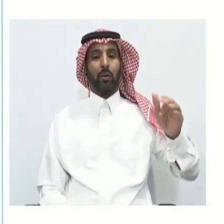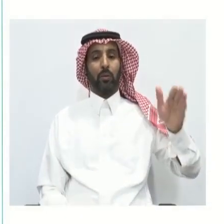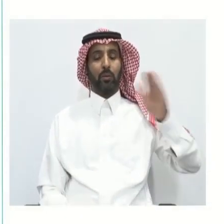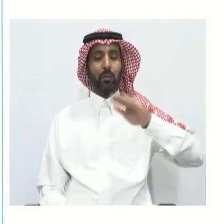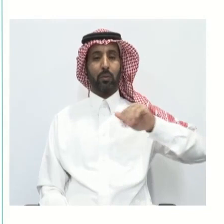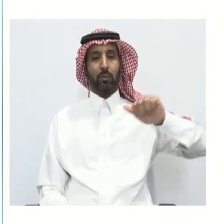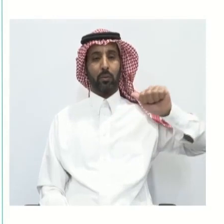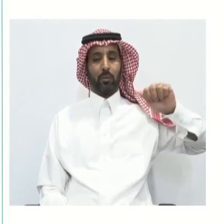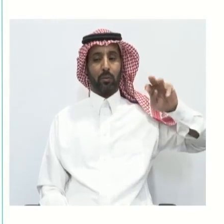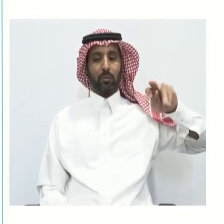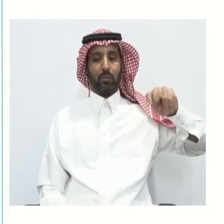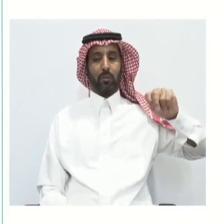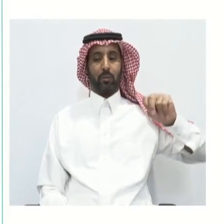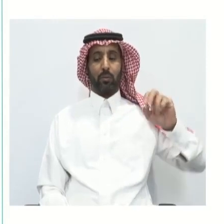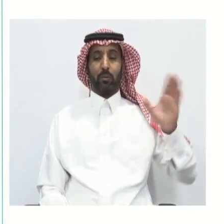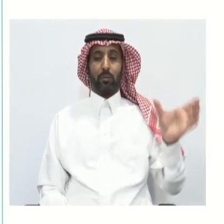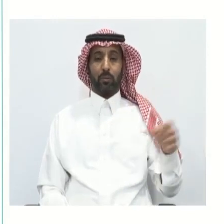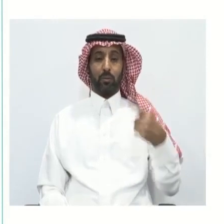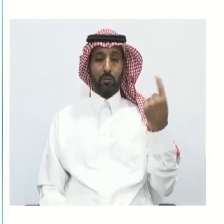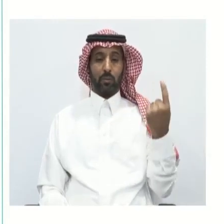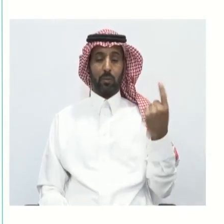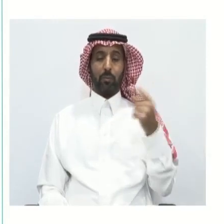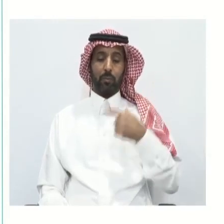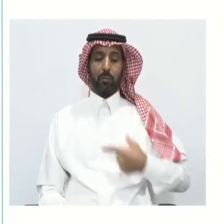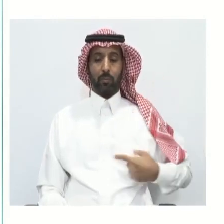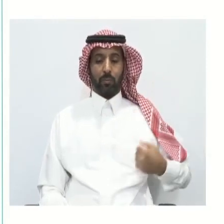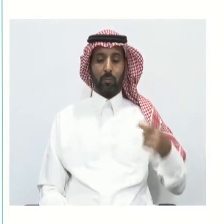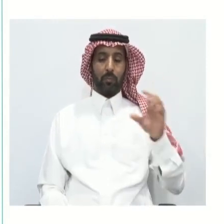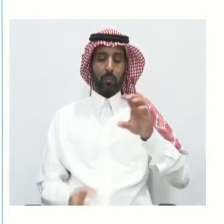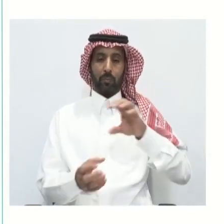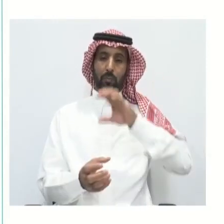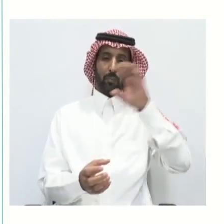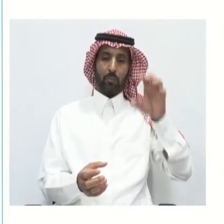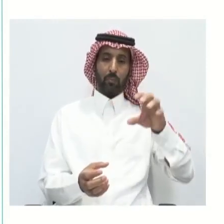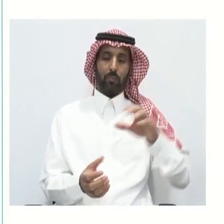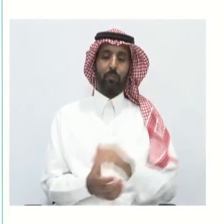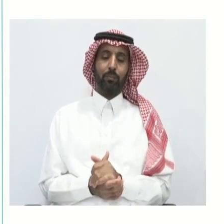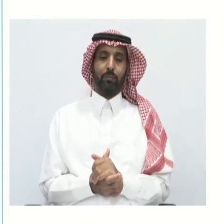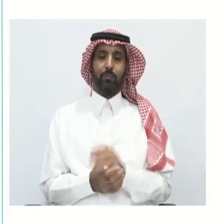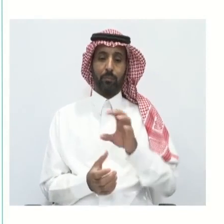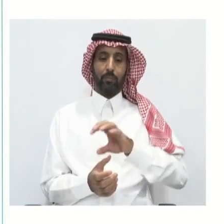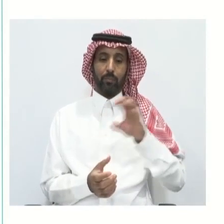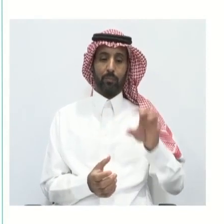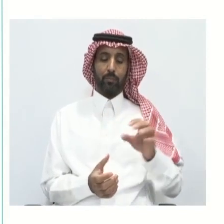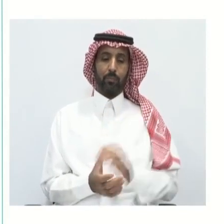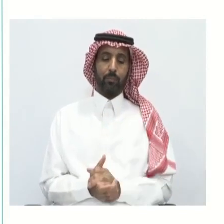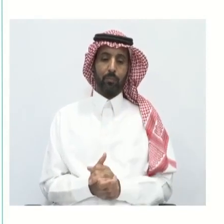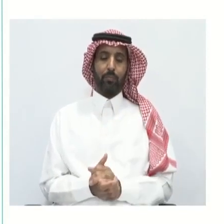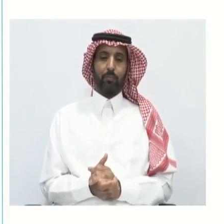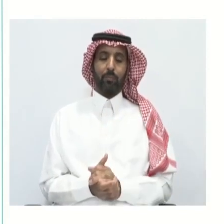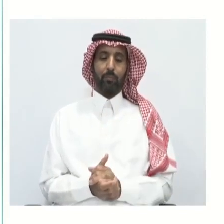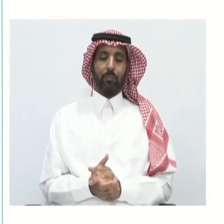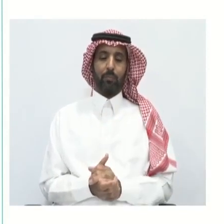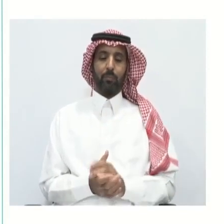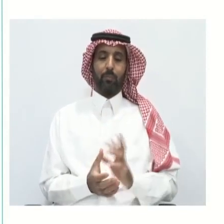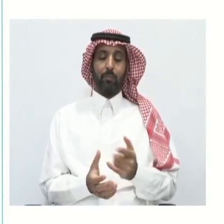is in most phrases with the singular nouns. Of course, we know that a or an comes with singular nouns. For